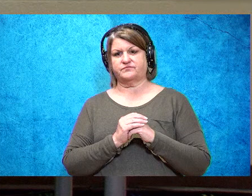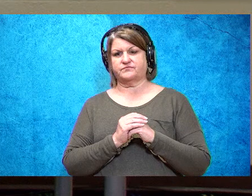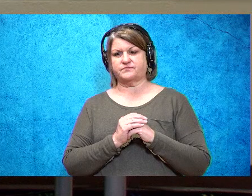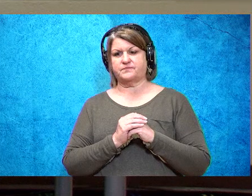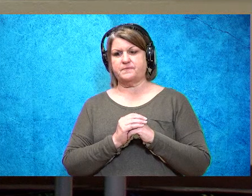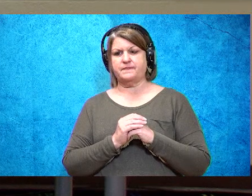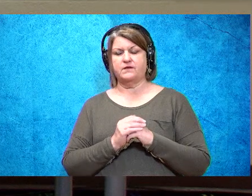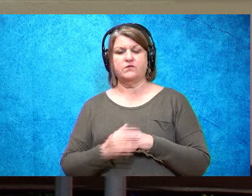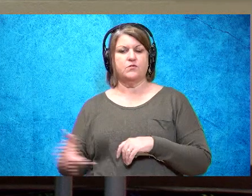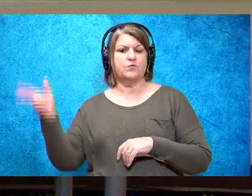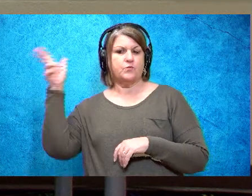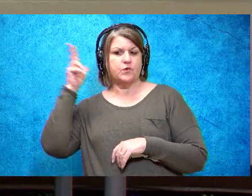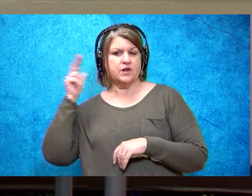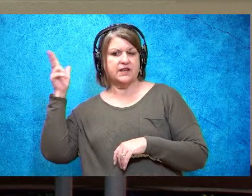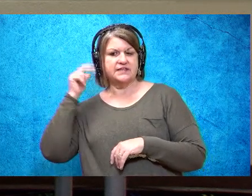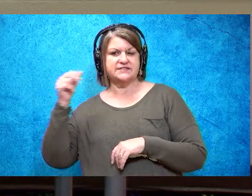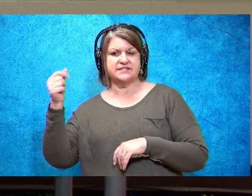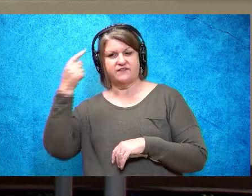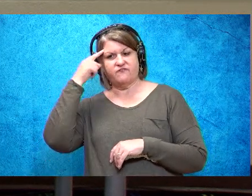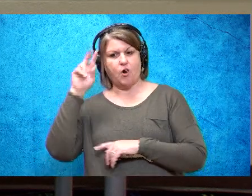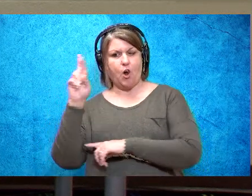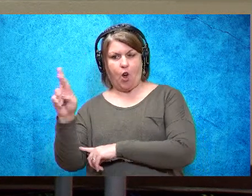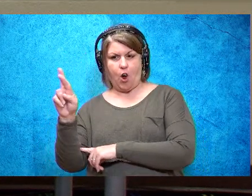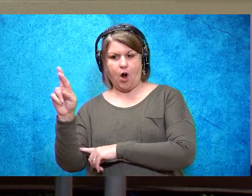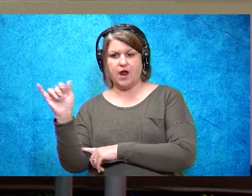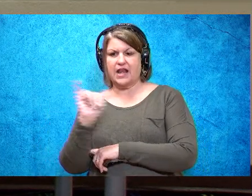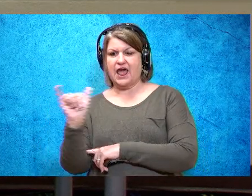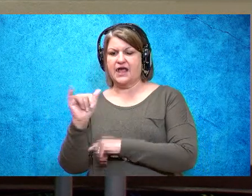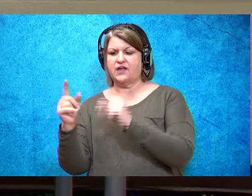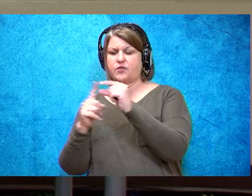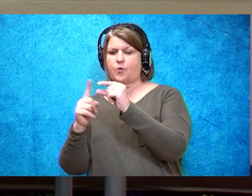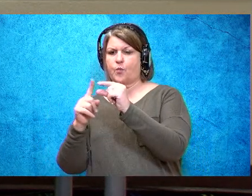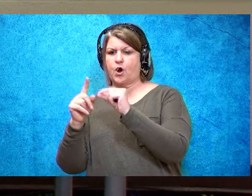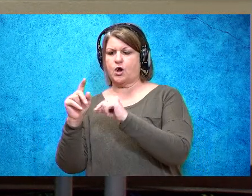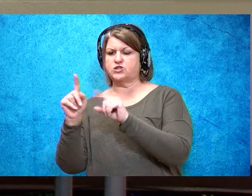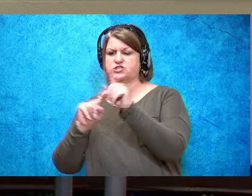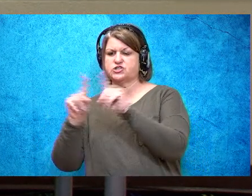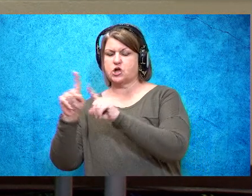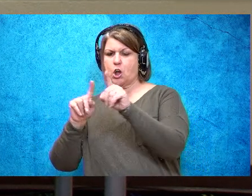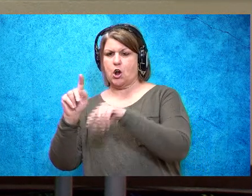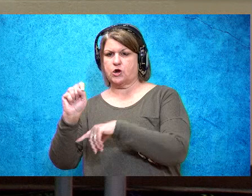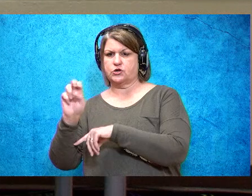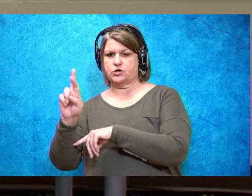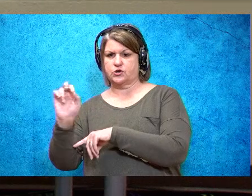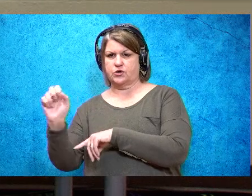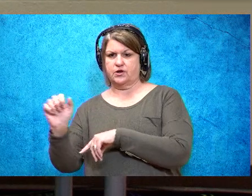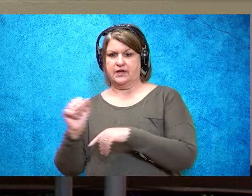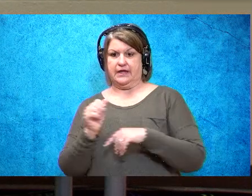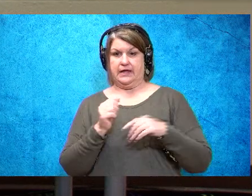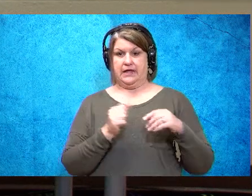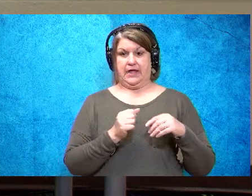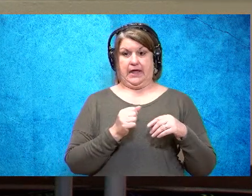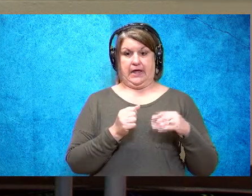We're listening for R like in star. Here we have sail,